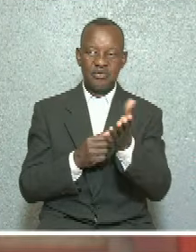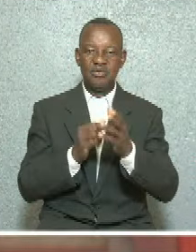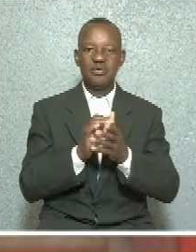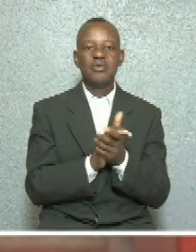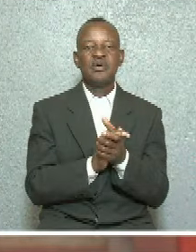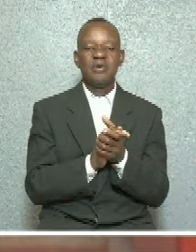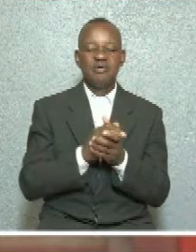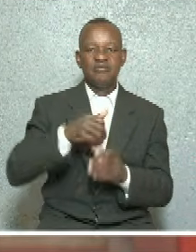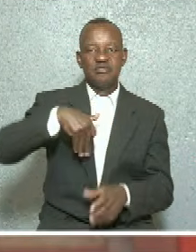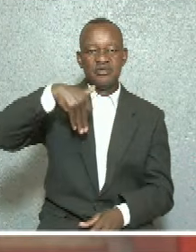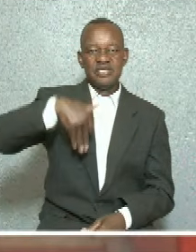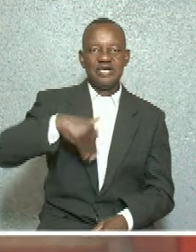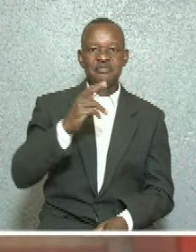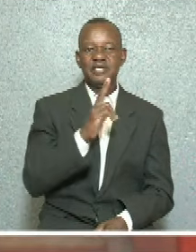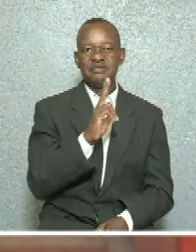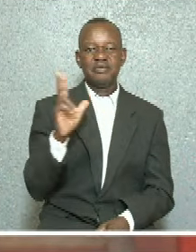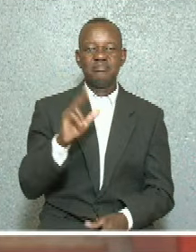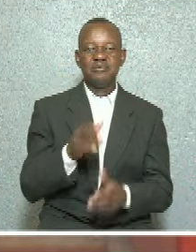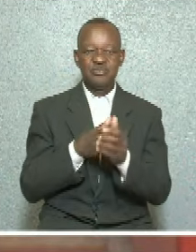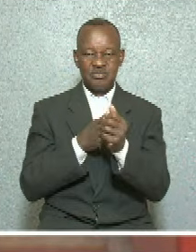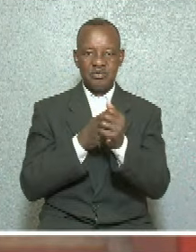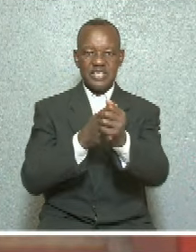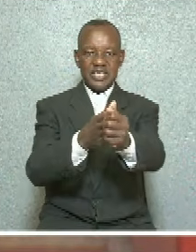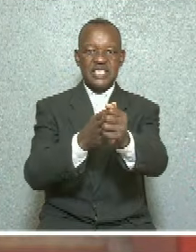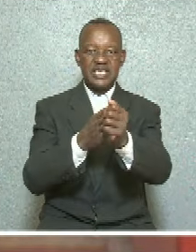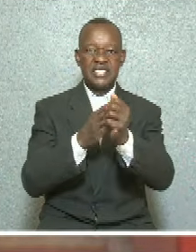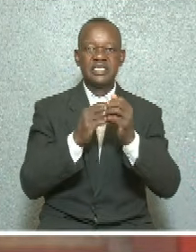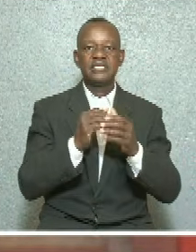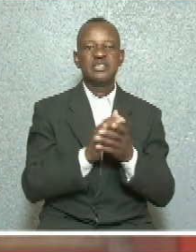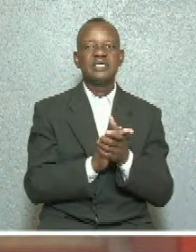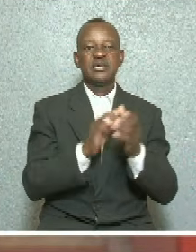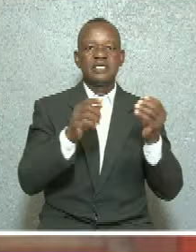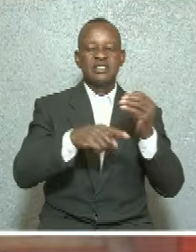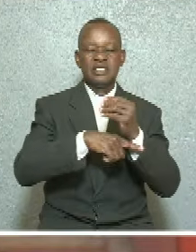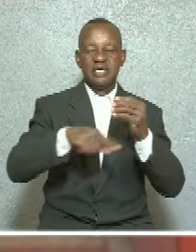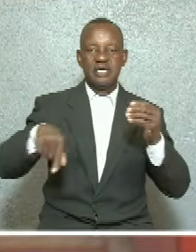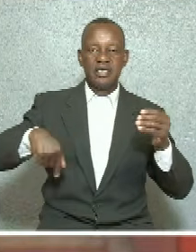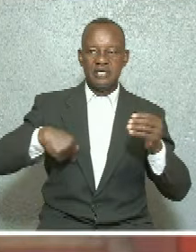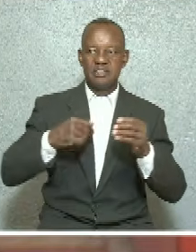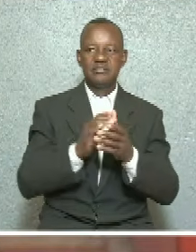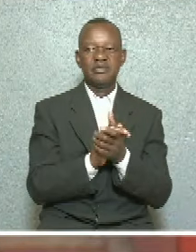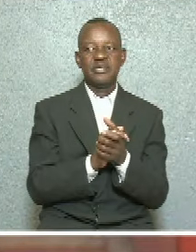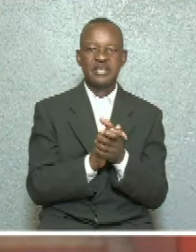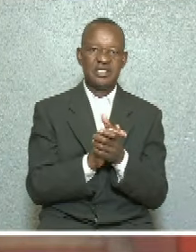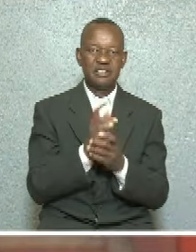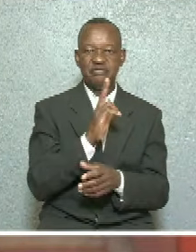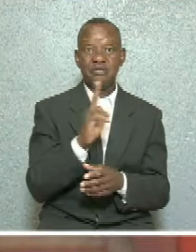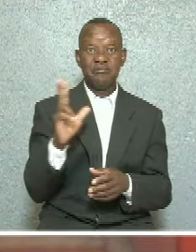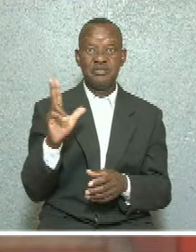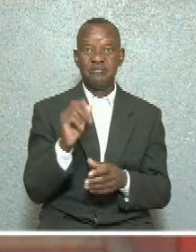this country to be ours, to be able to enjoy the fruits of their hard work, sweat,